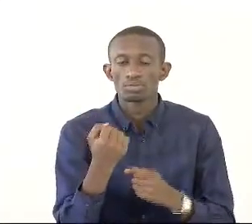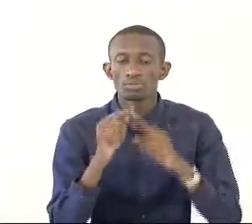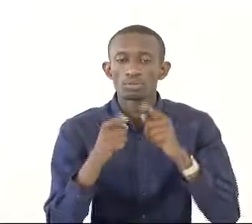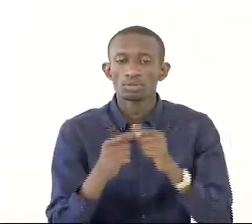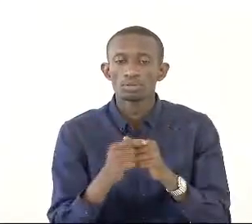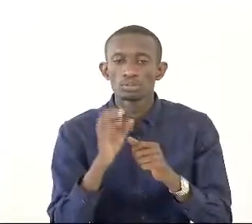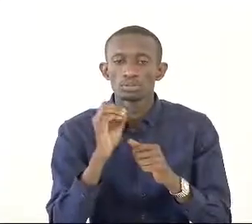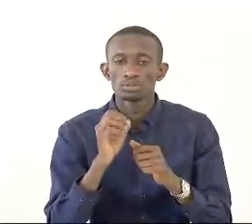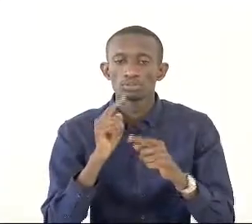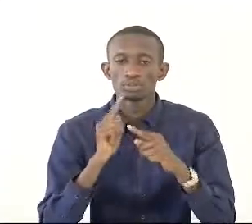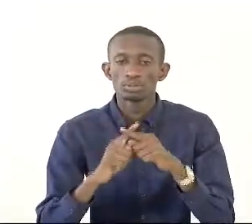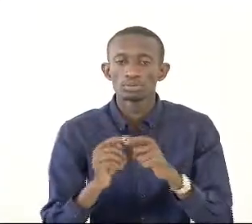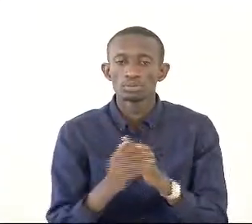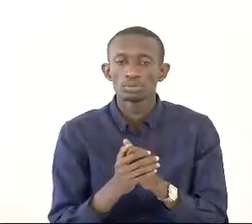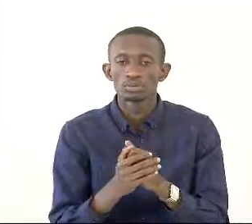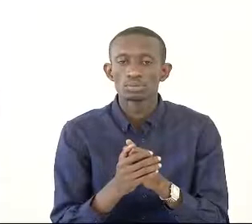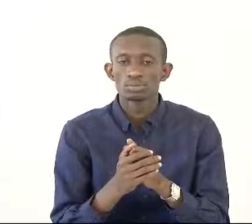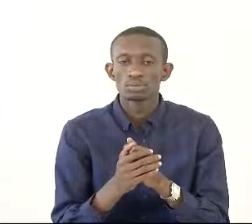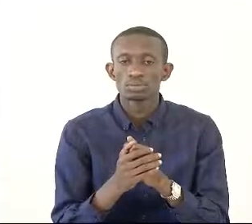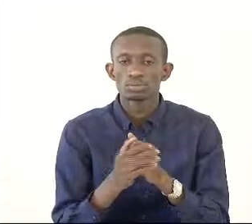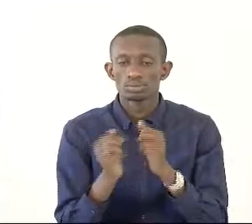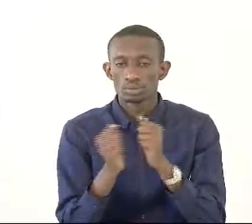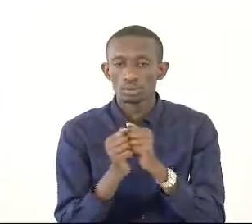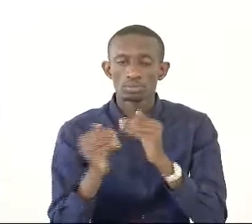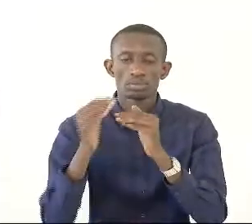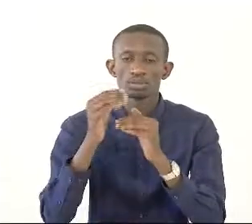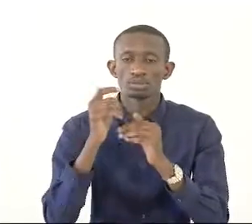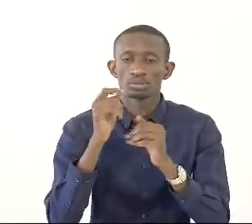to 16 nuclei of